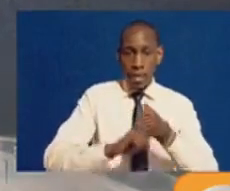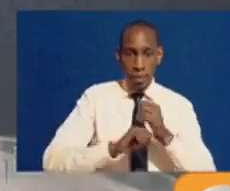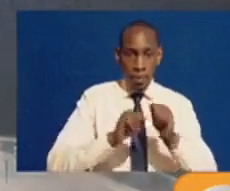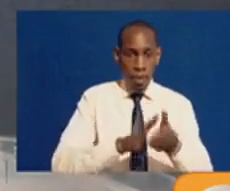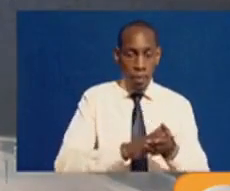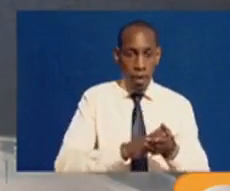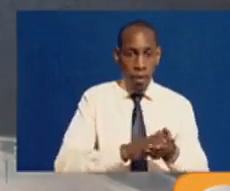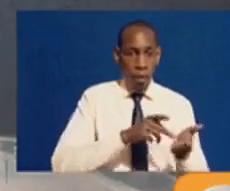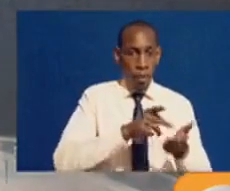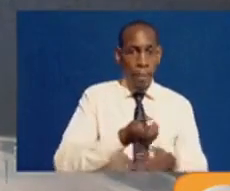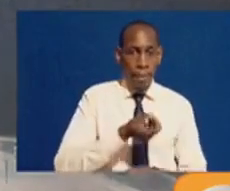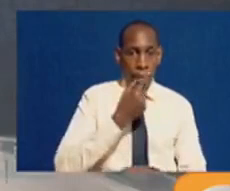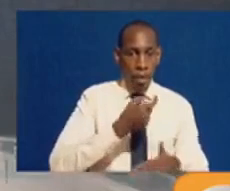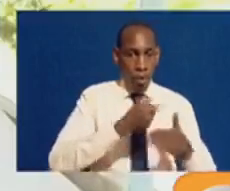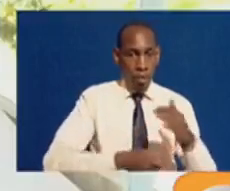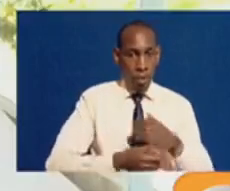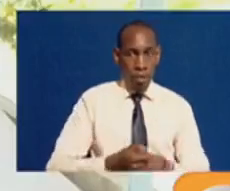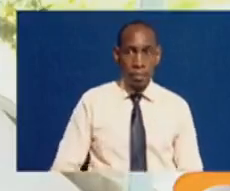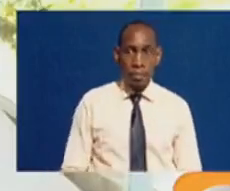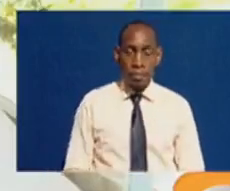medical expenses.